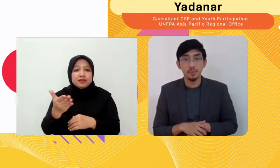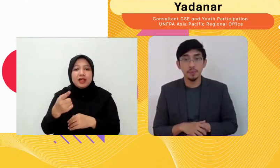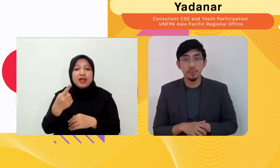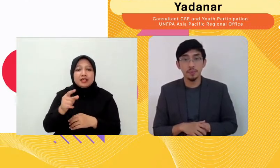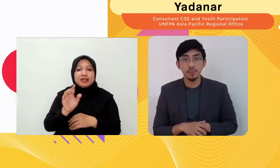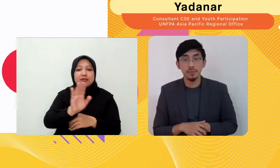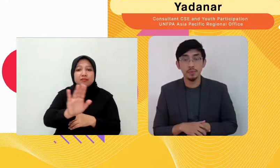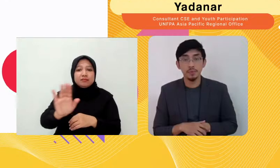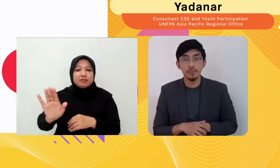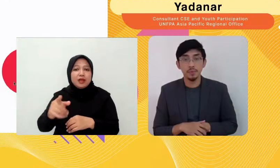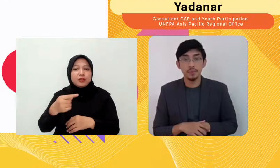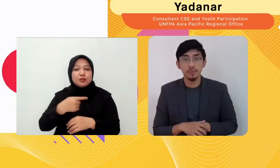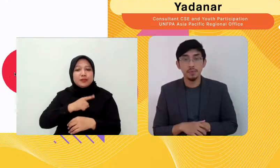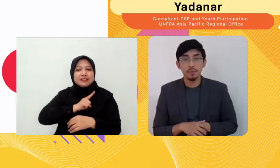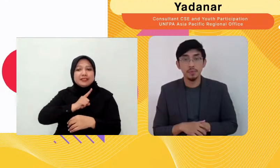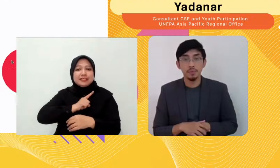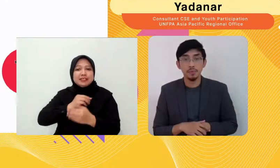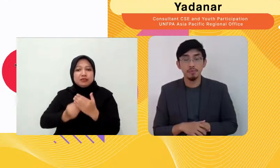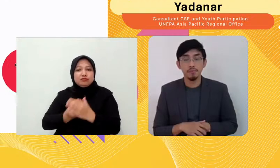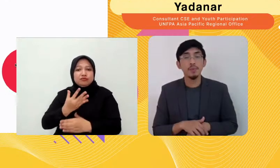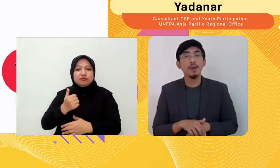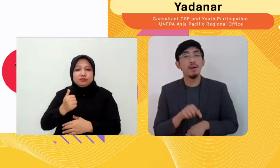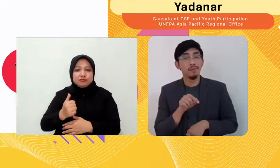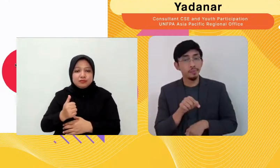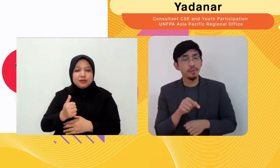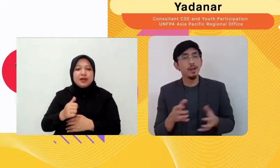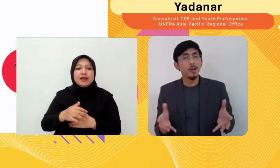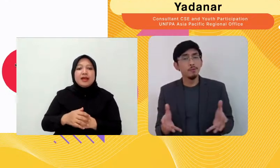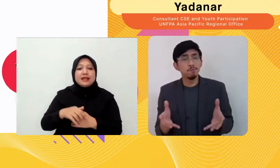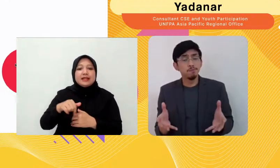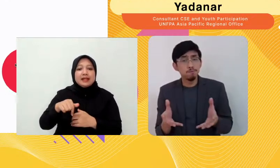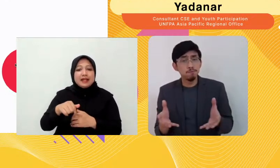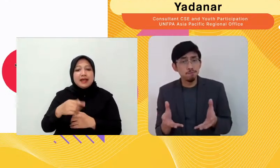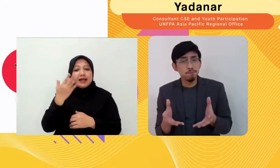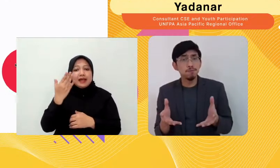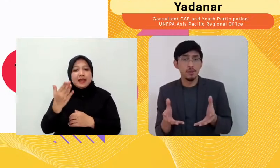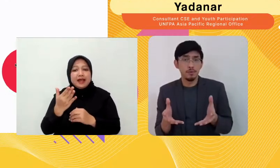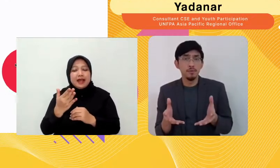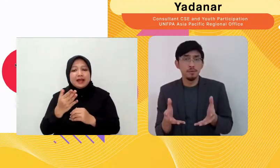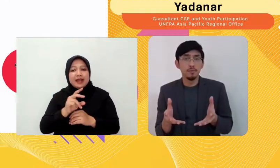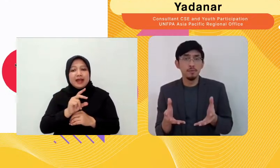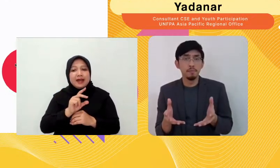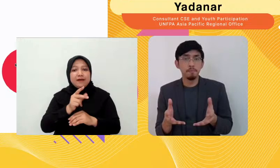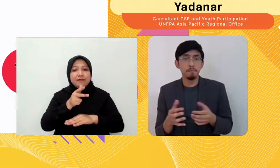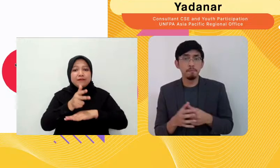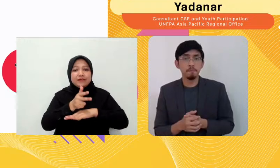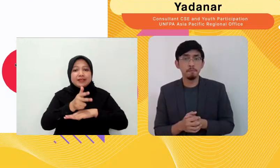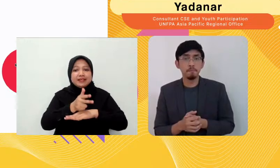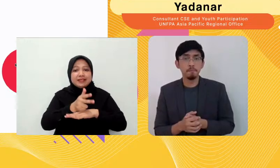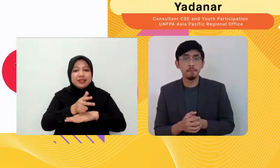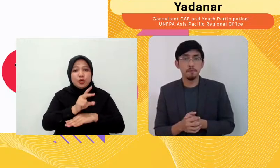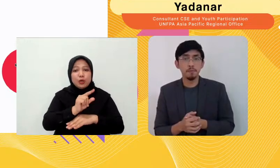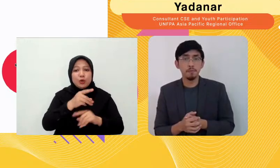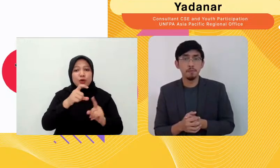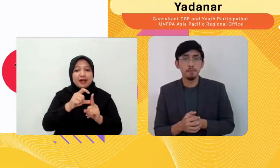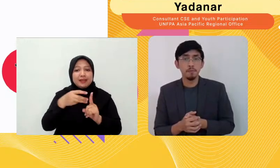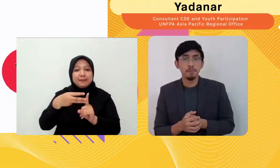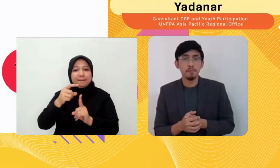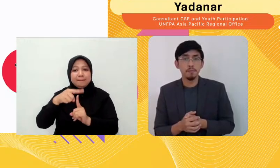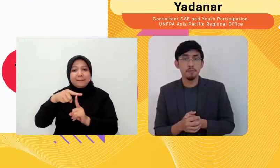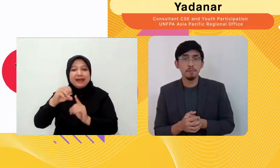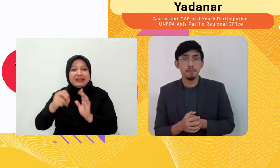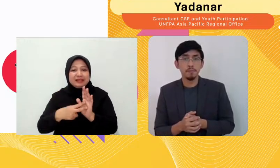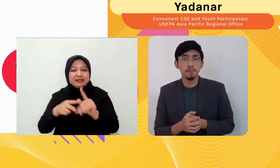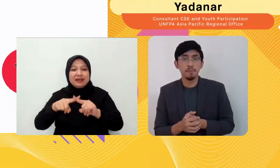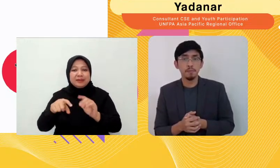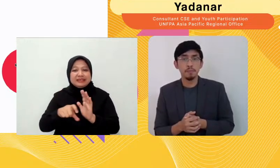self-esteem. So I include these red button video, but I will not show it as an example because of the